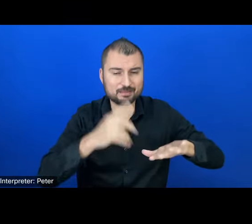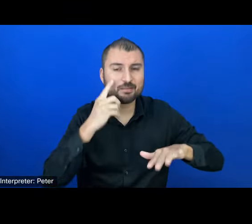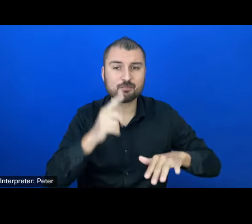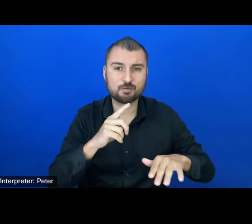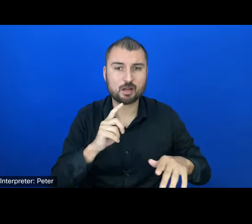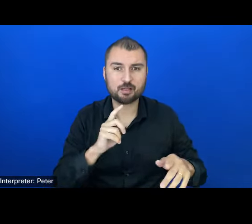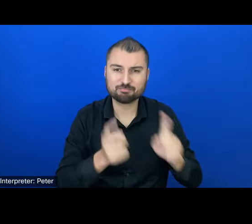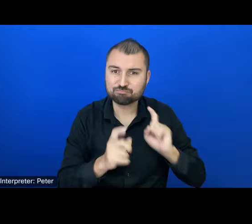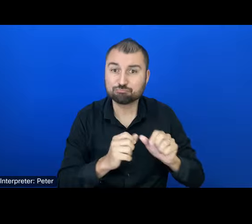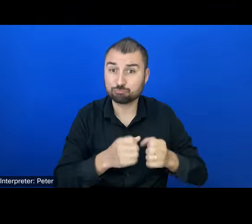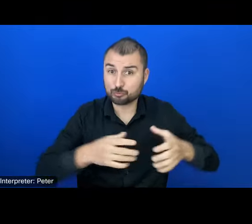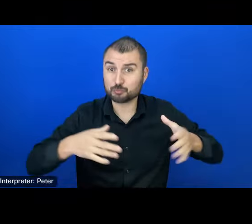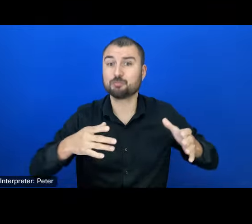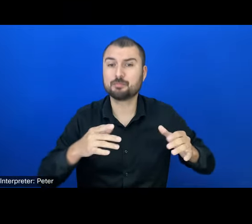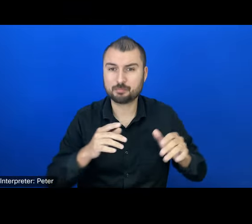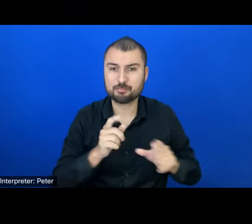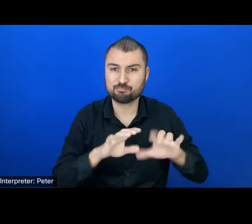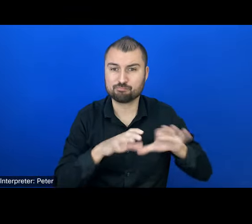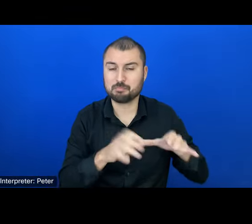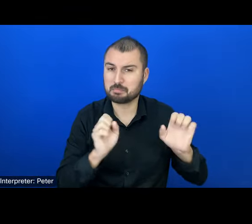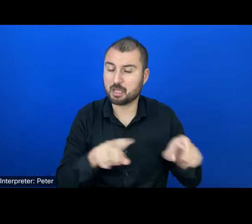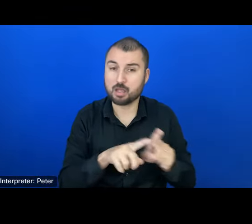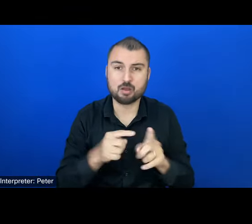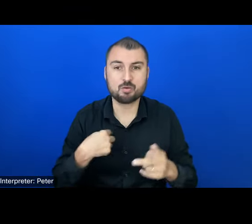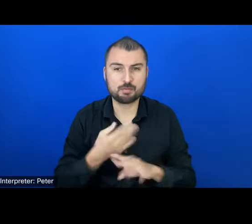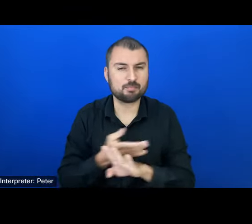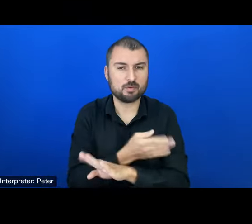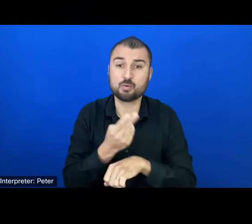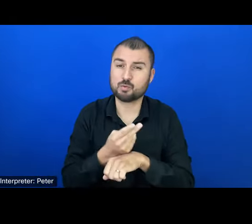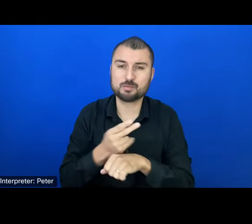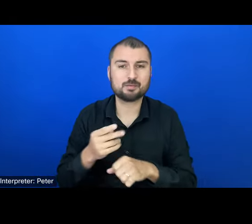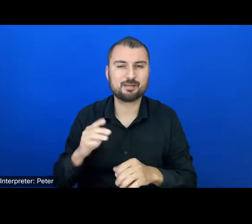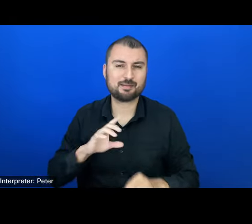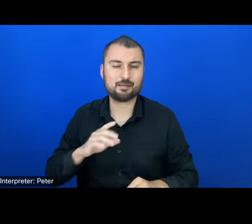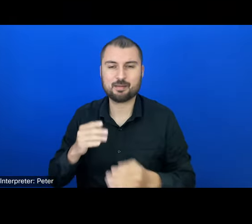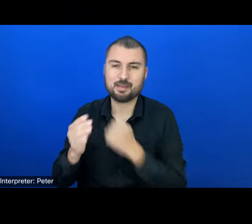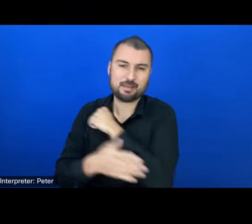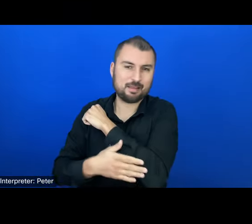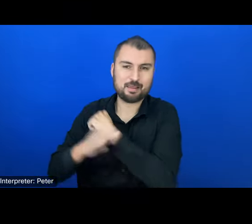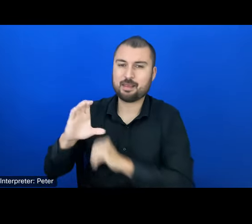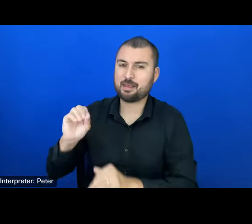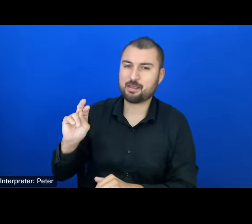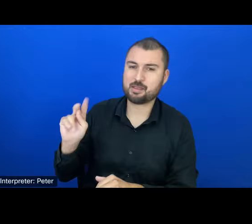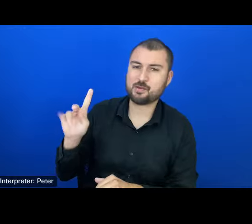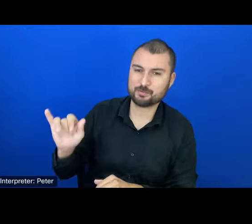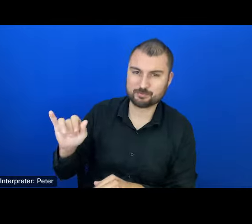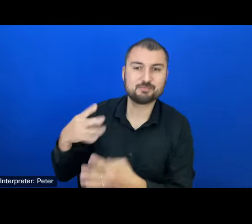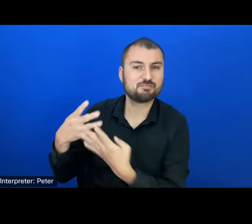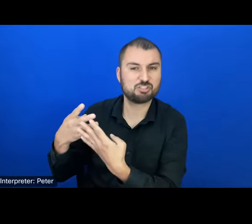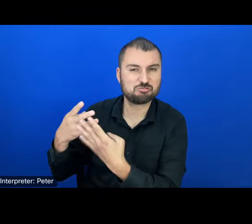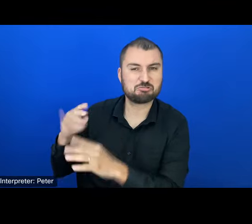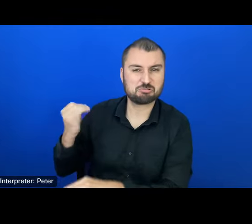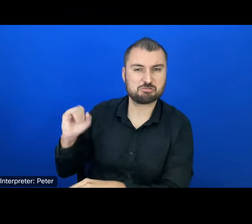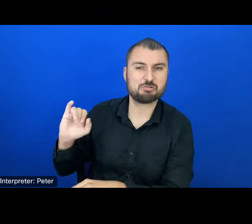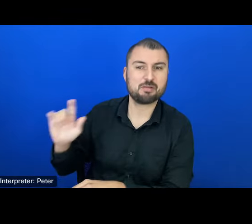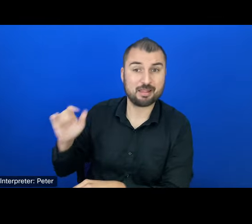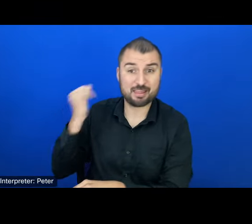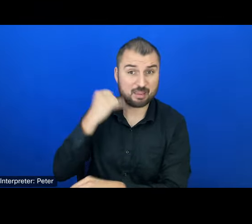facilities. We also have the option, and we've used in the past, of utilizing county jails as temporary housing if there's a spike in the